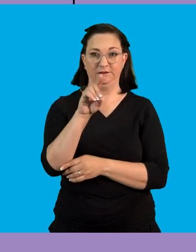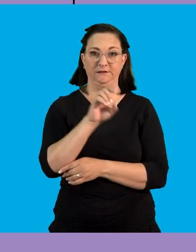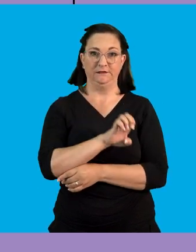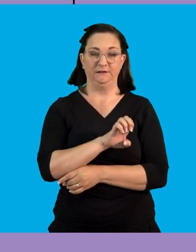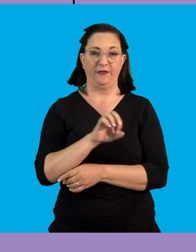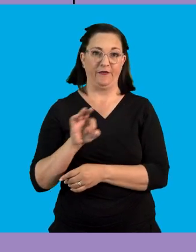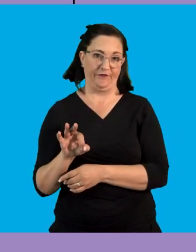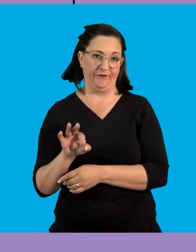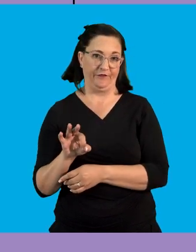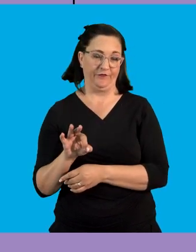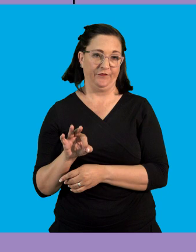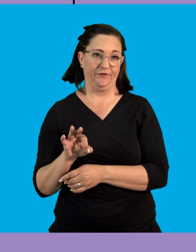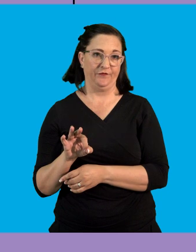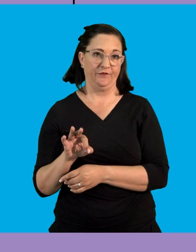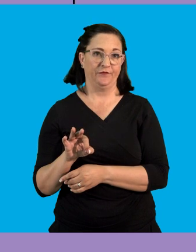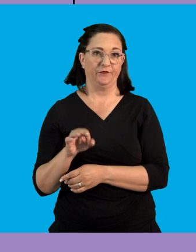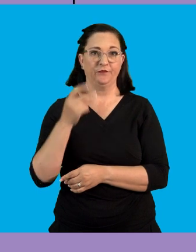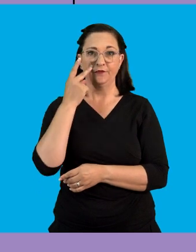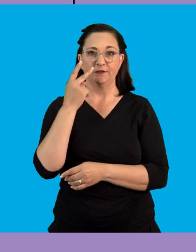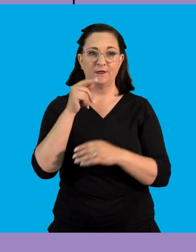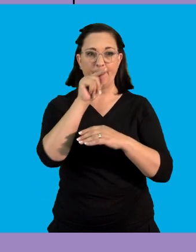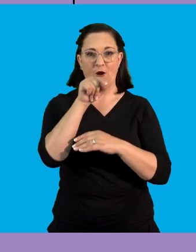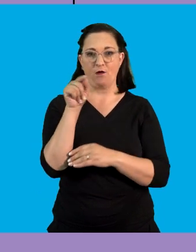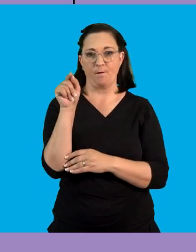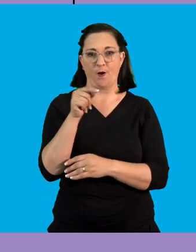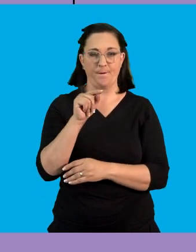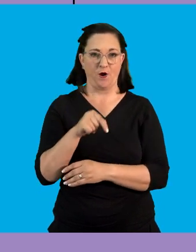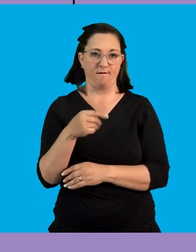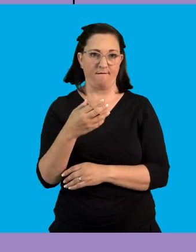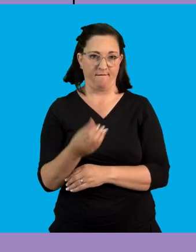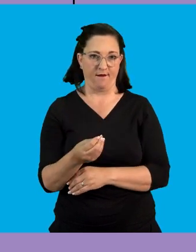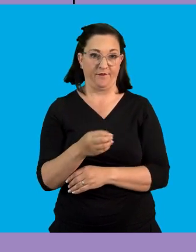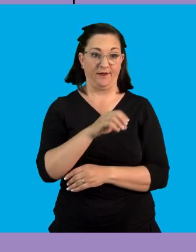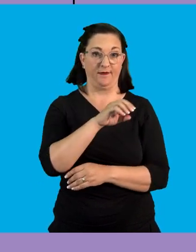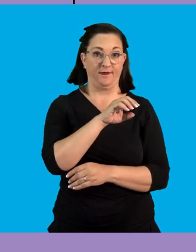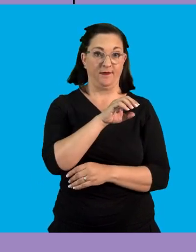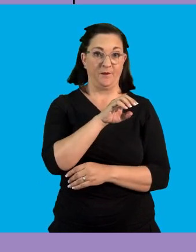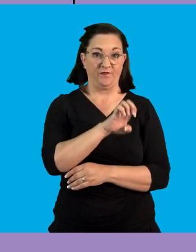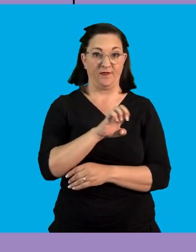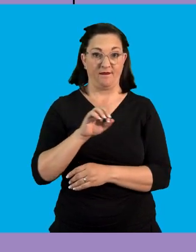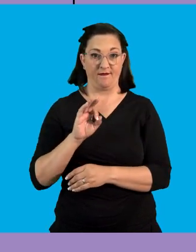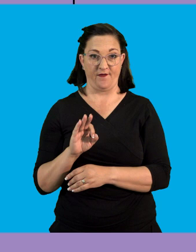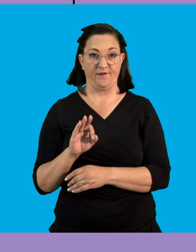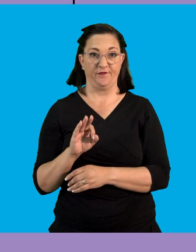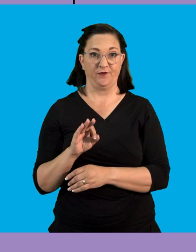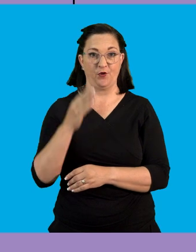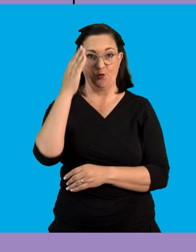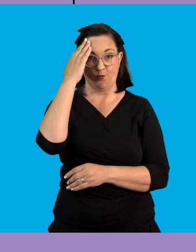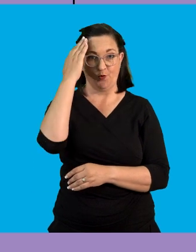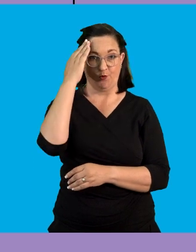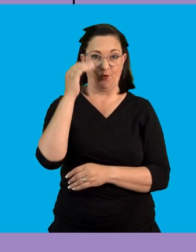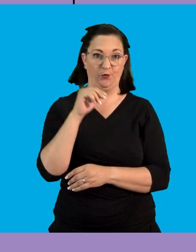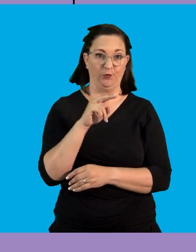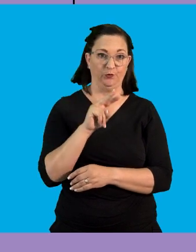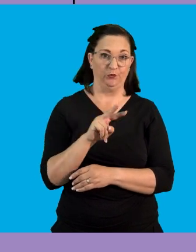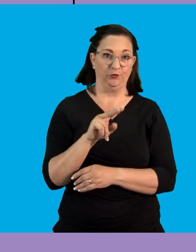marked as on that diagram. EF equals to 10 centimeters. That's what we